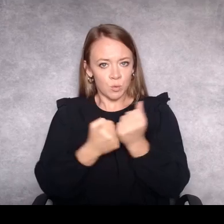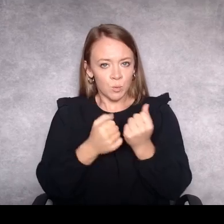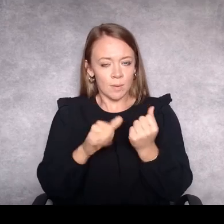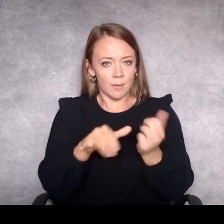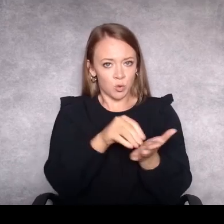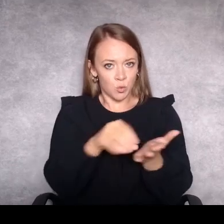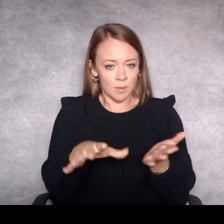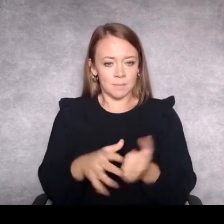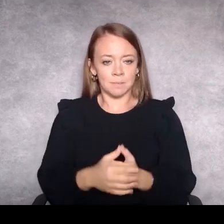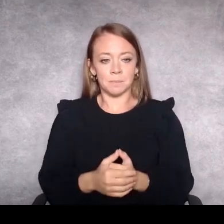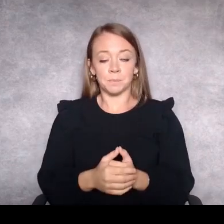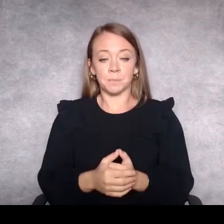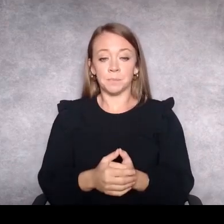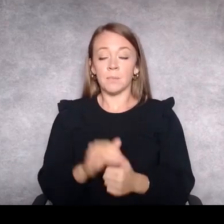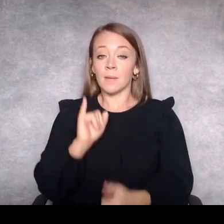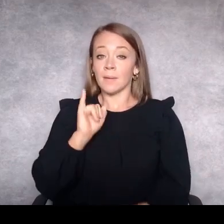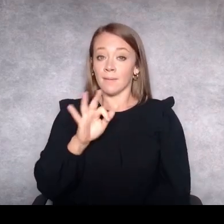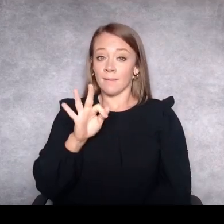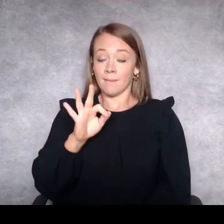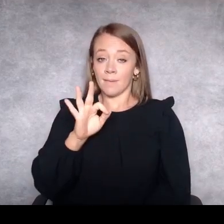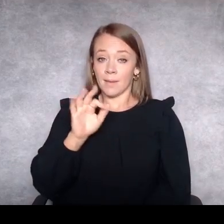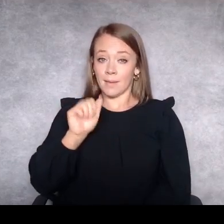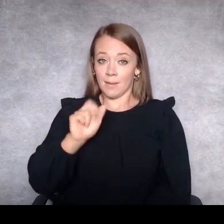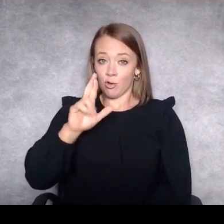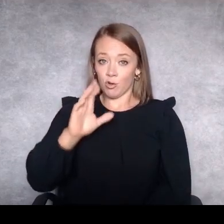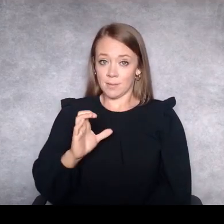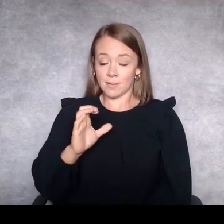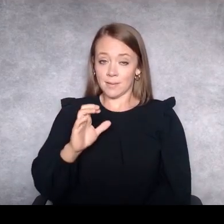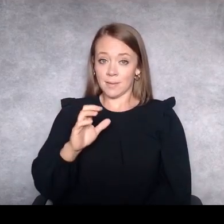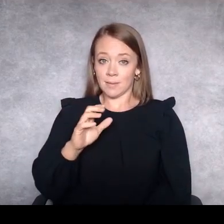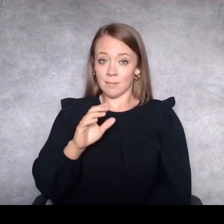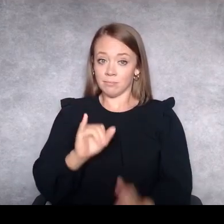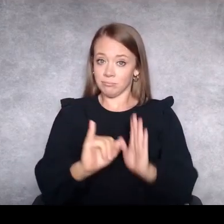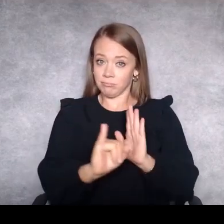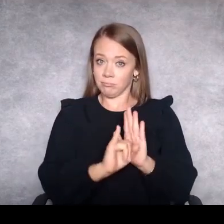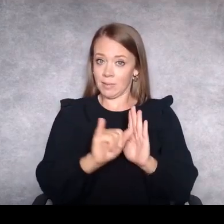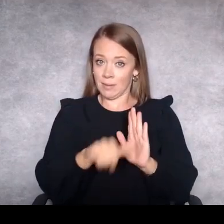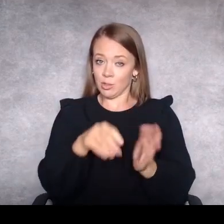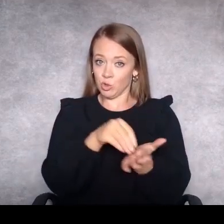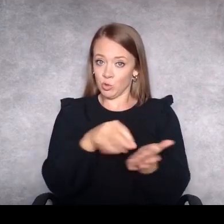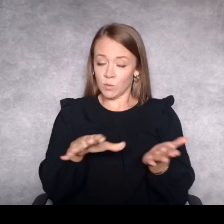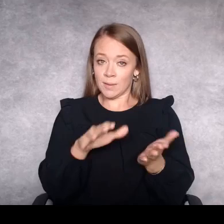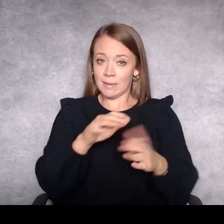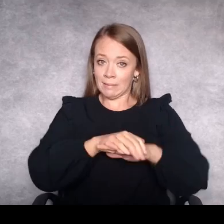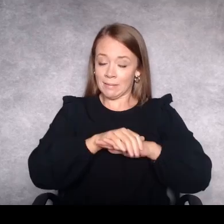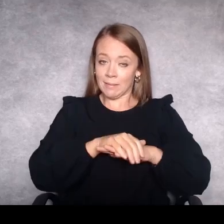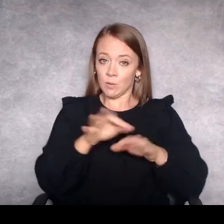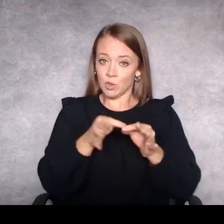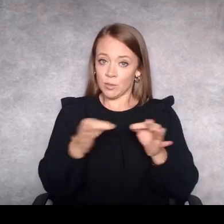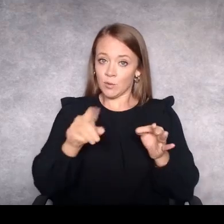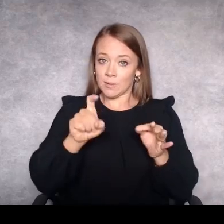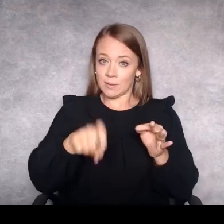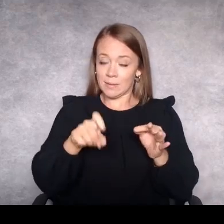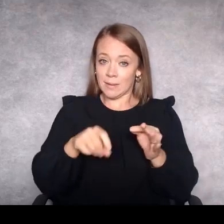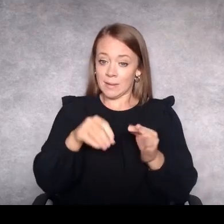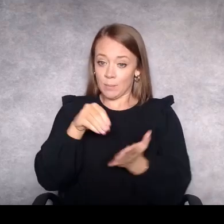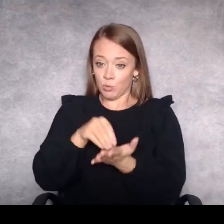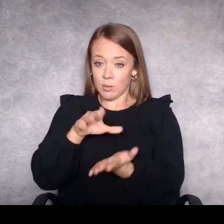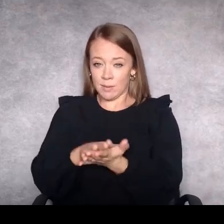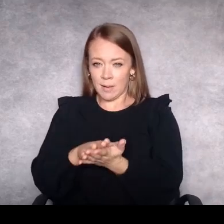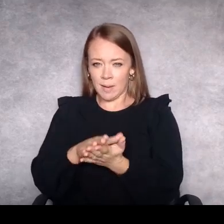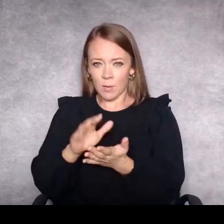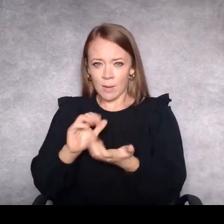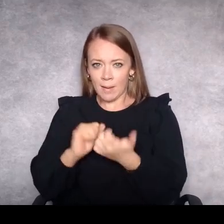language? If the ARC has determined English learner needs and has documented the strategies and supports